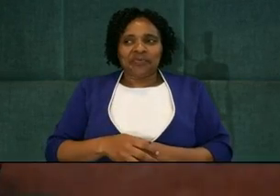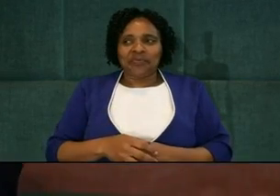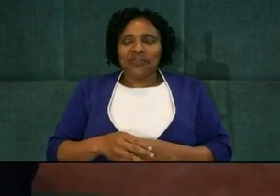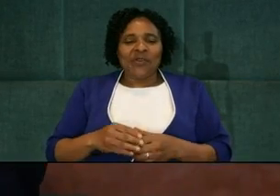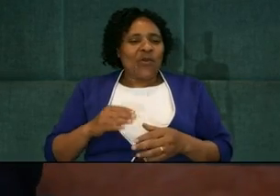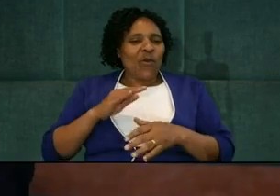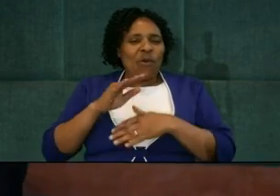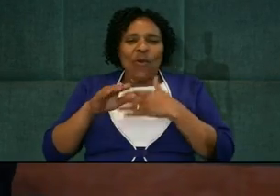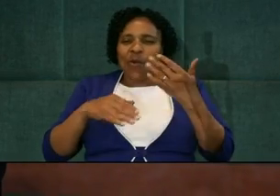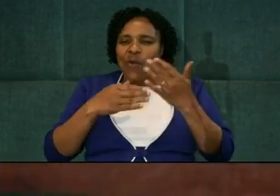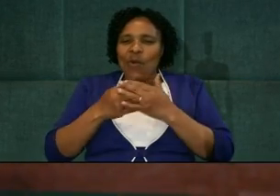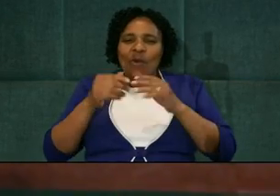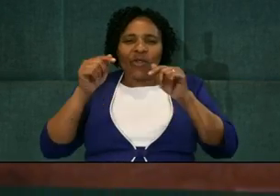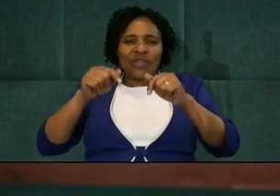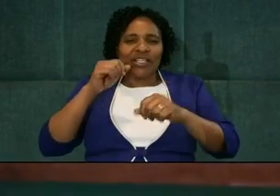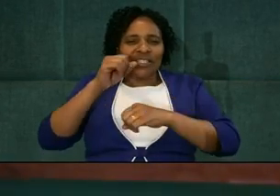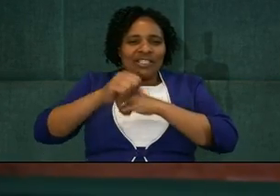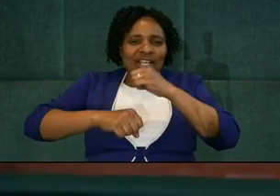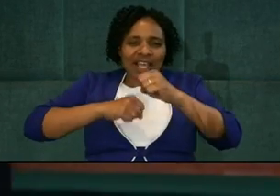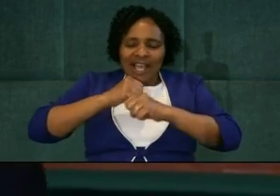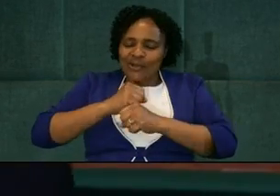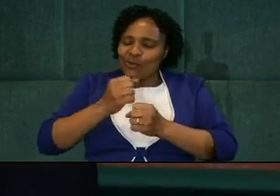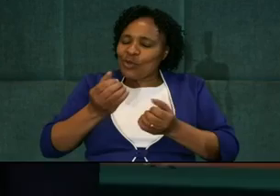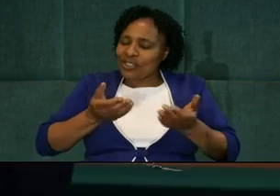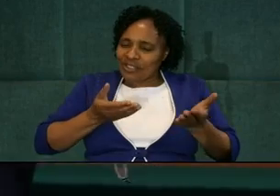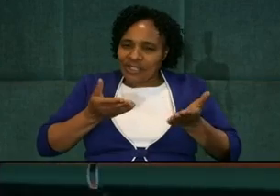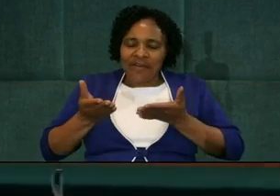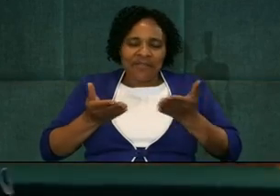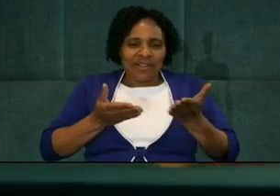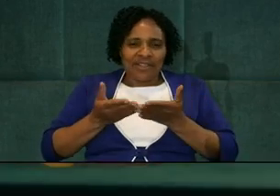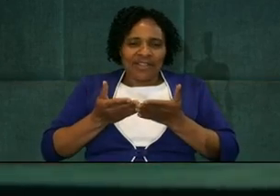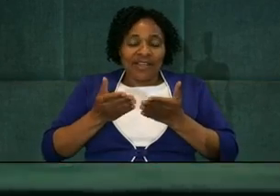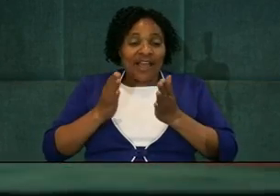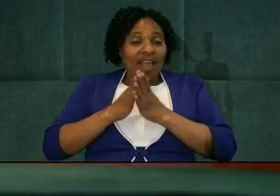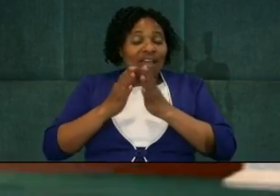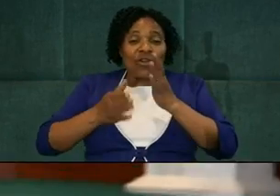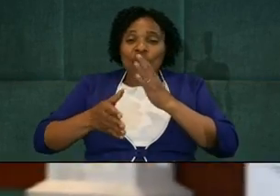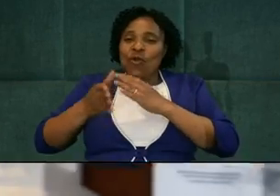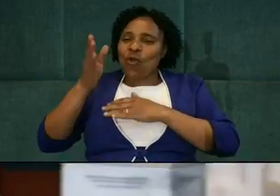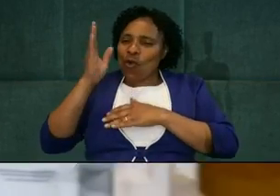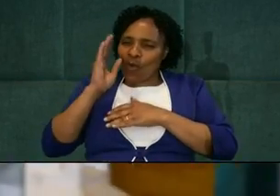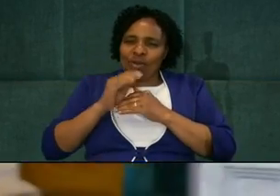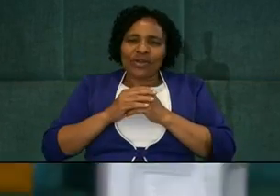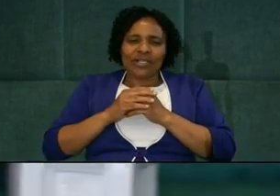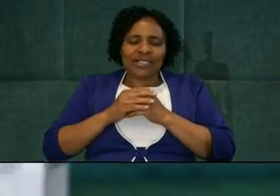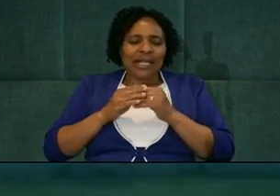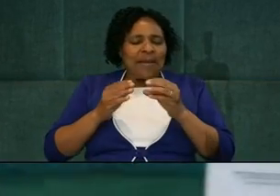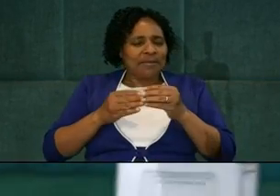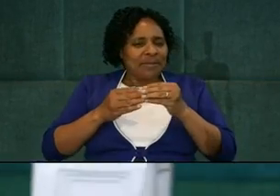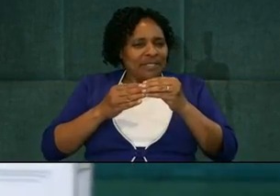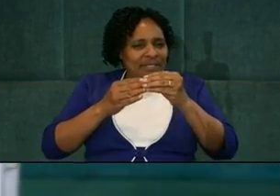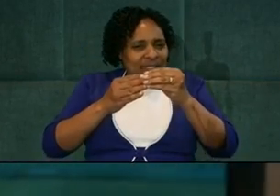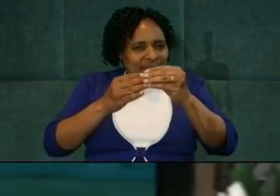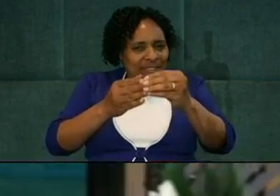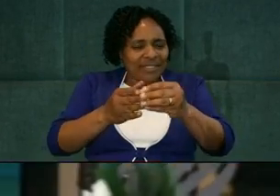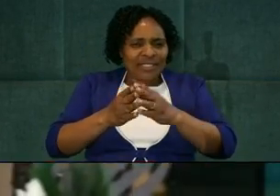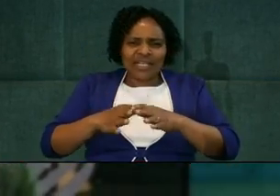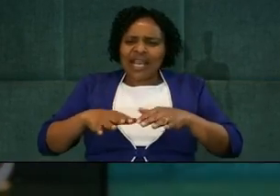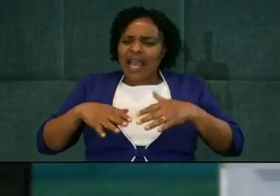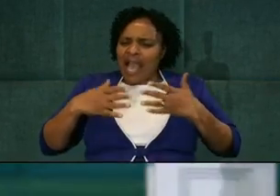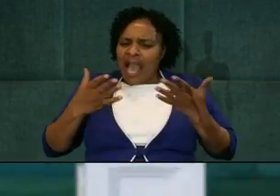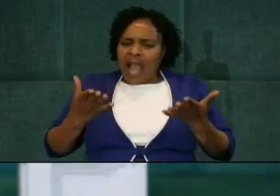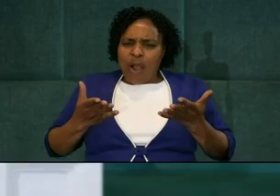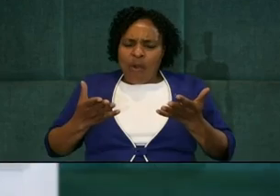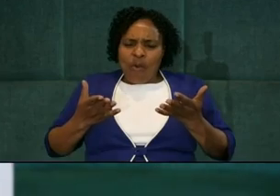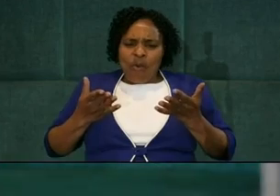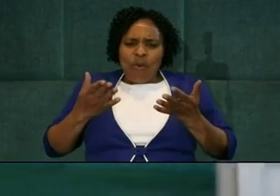all these years we have been traveling and God has been leading, how is it we come